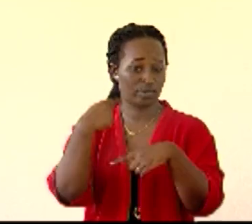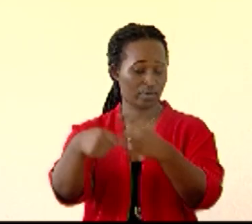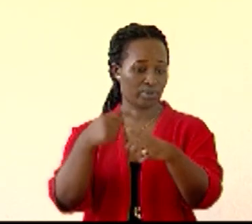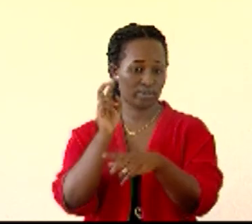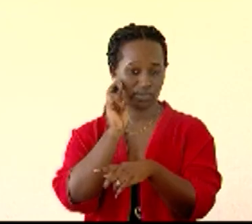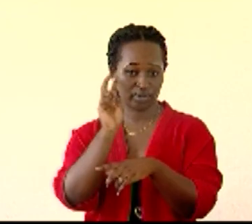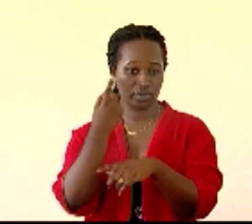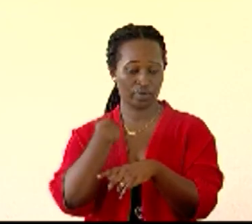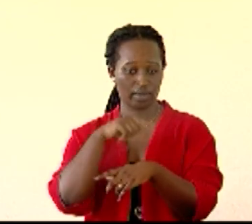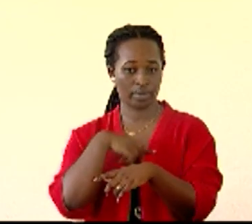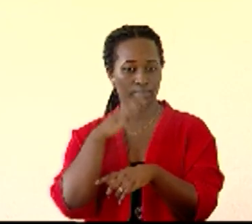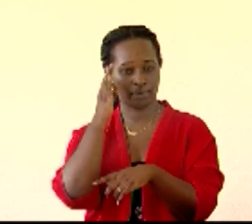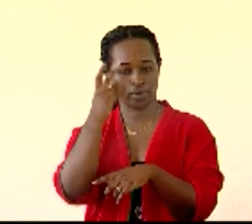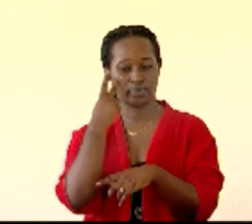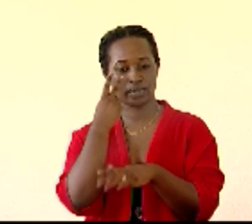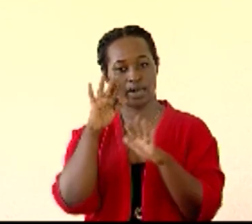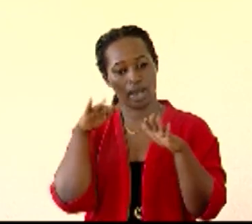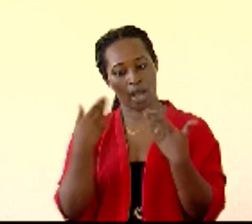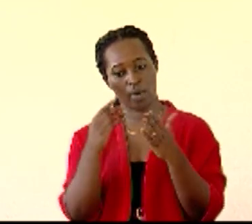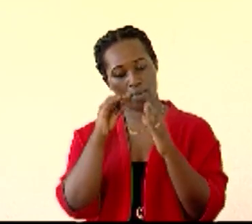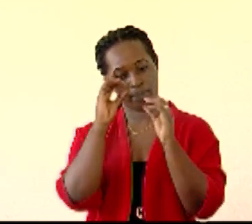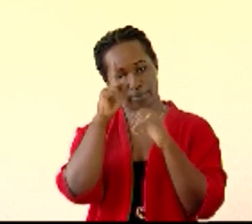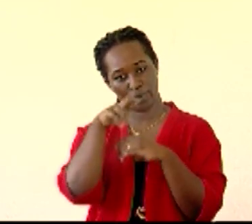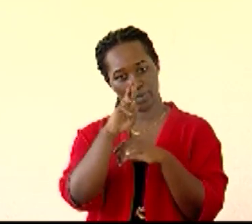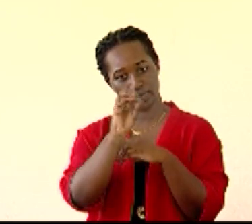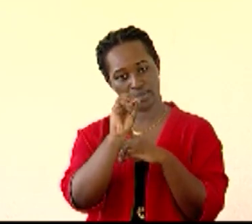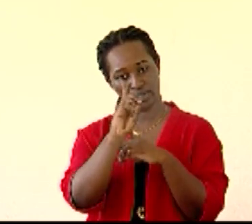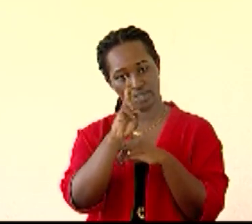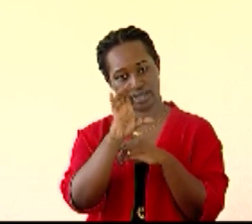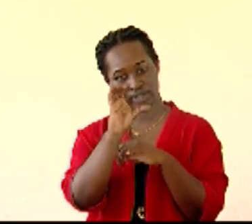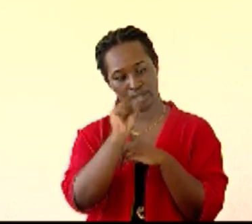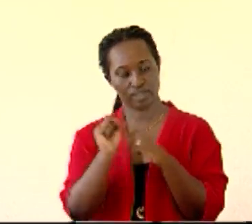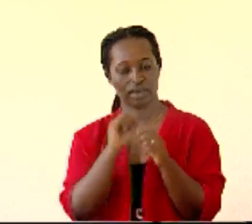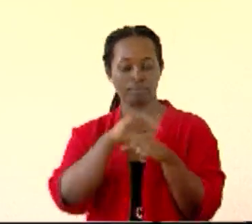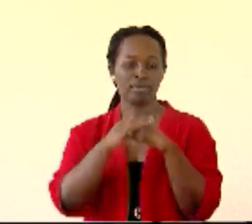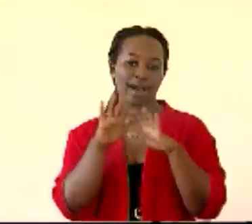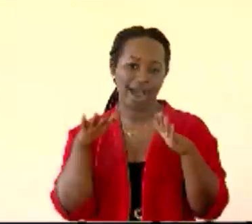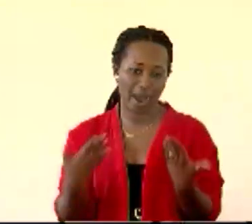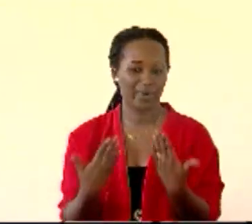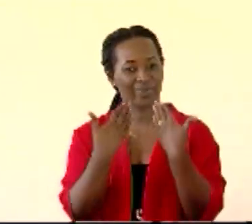in position to see how the products are produced. And with that, thank you so much.